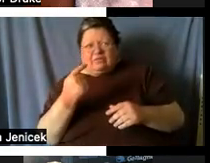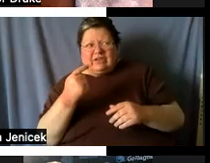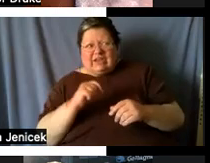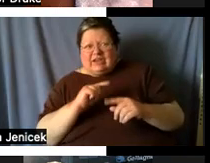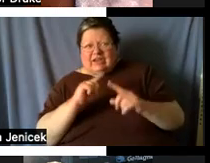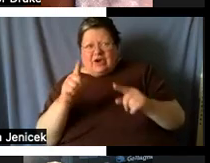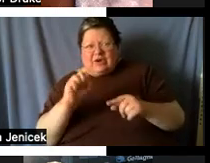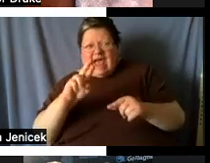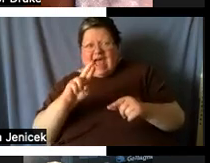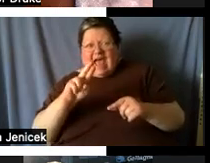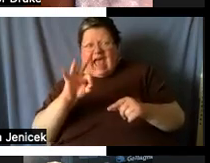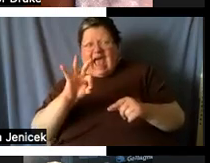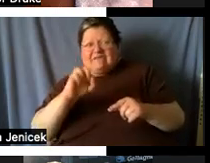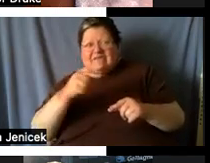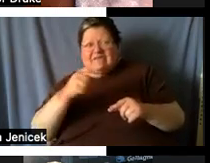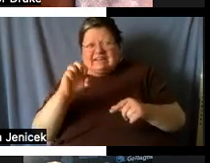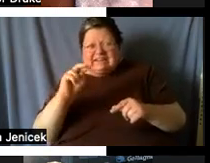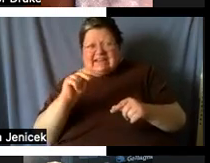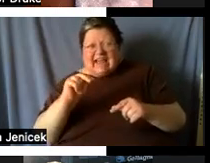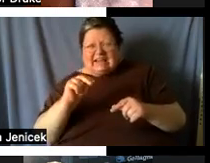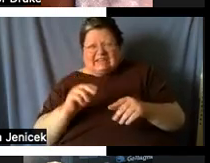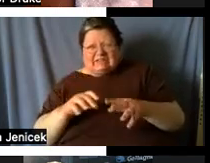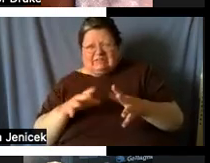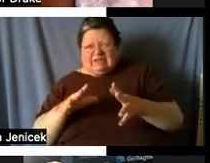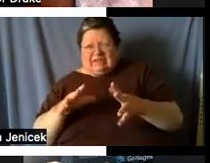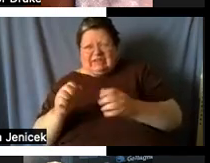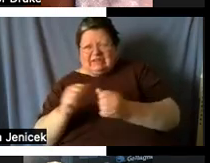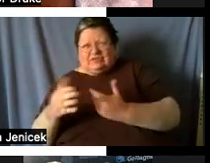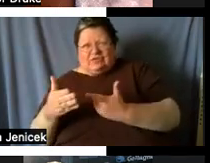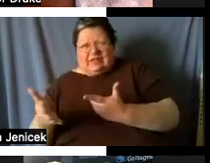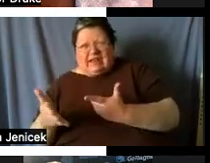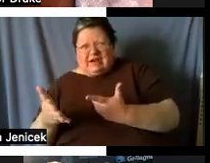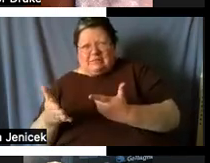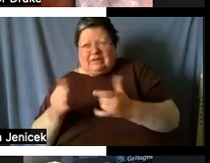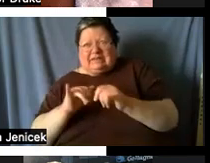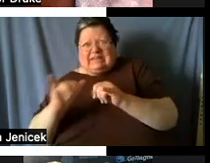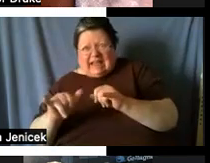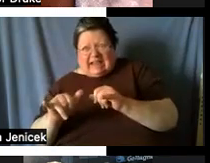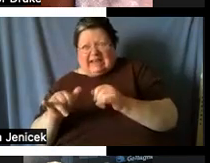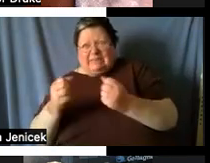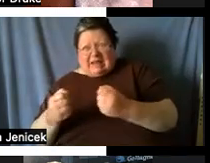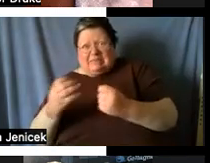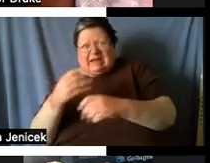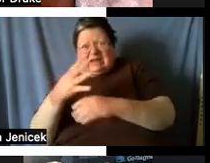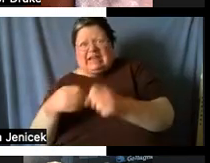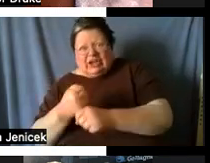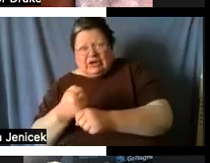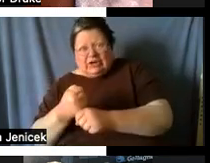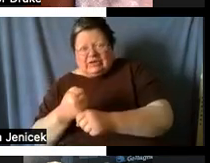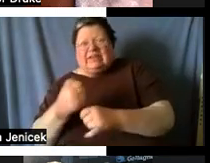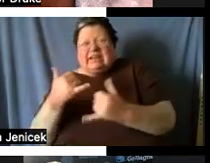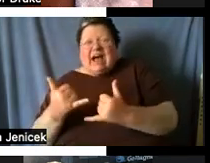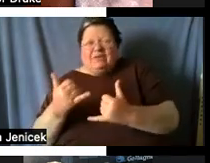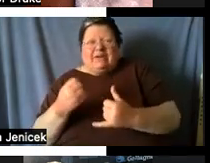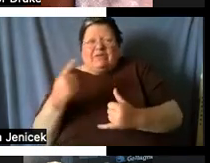then we were in there for years and years, right? And now basically we pulled pretty much everybody out